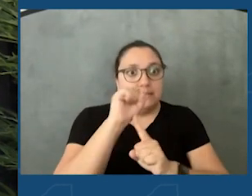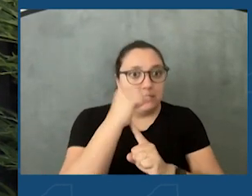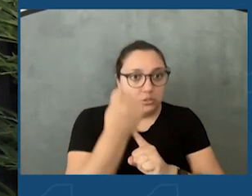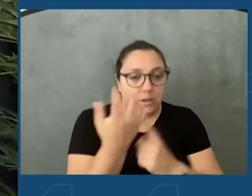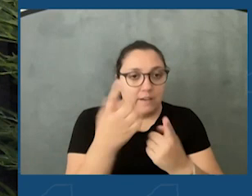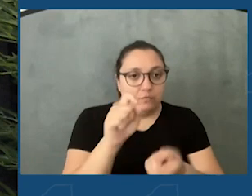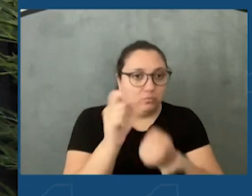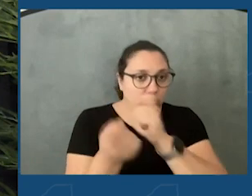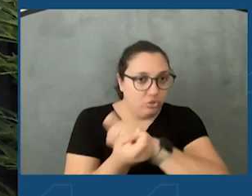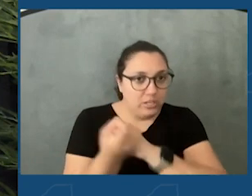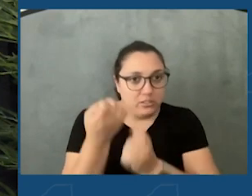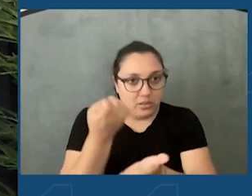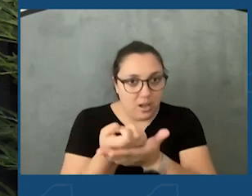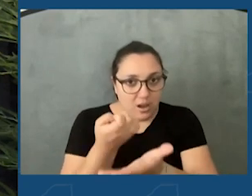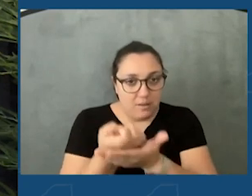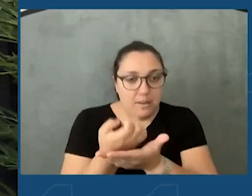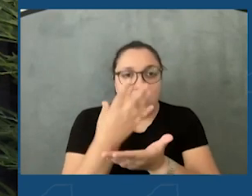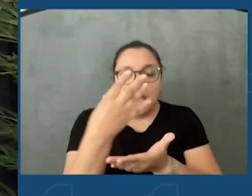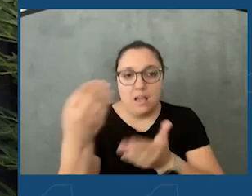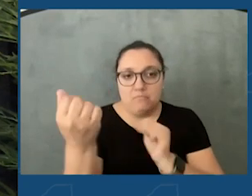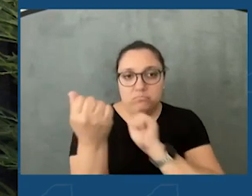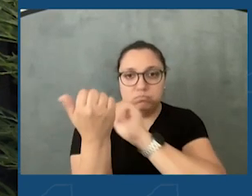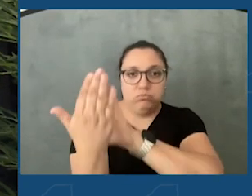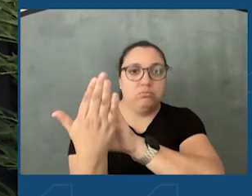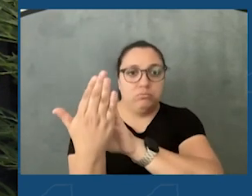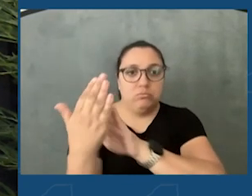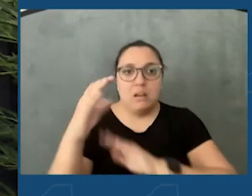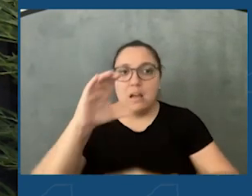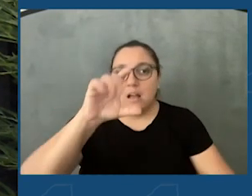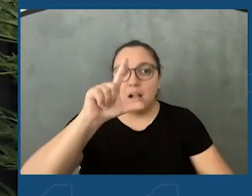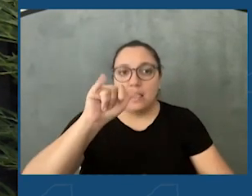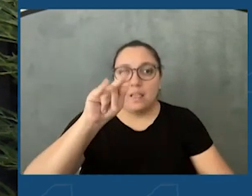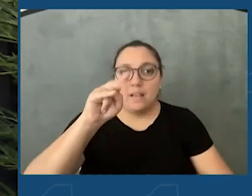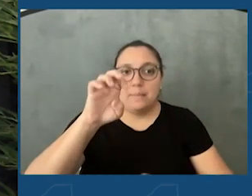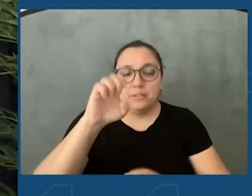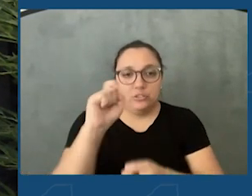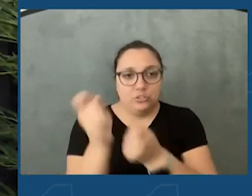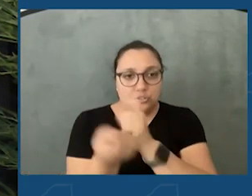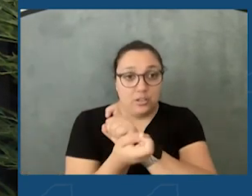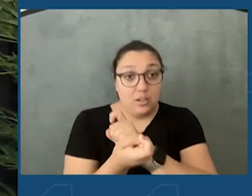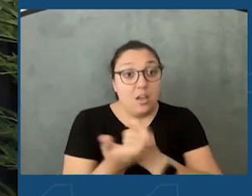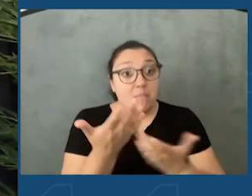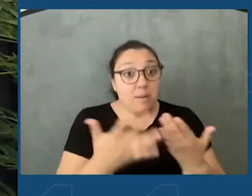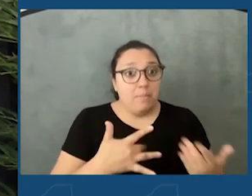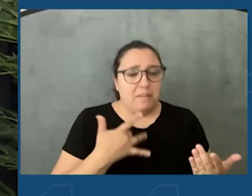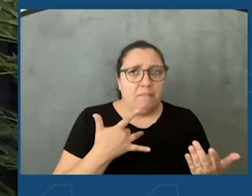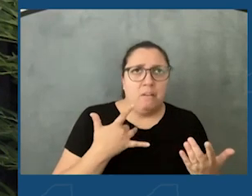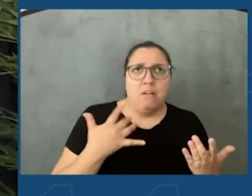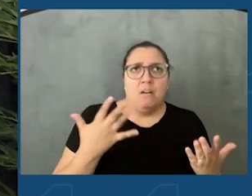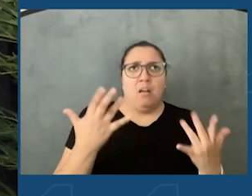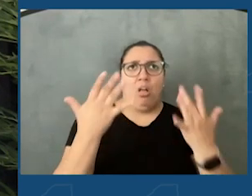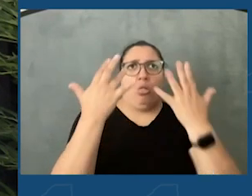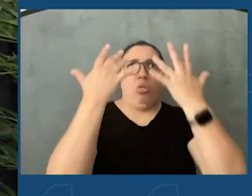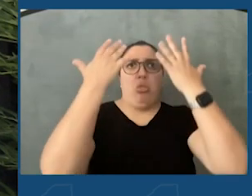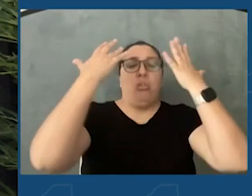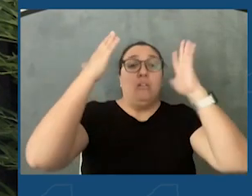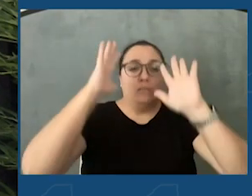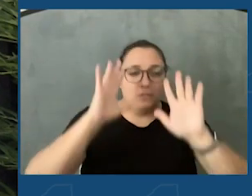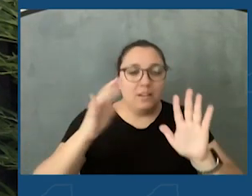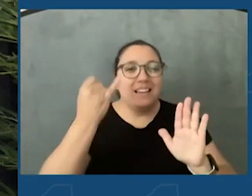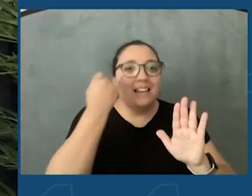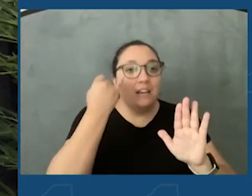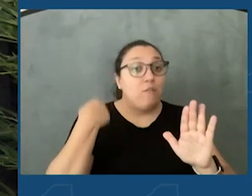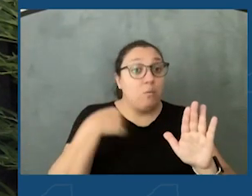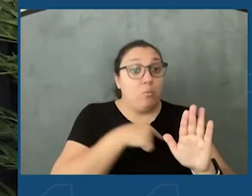economy and address climate change. While the climate crisis feels daunting, if we muster the courage to seize